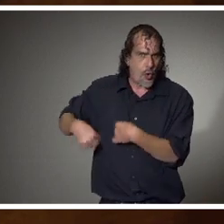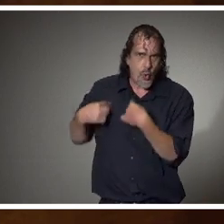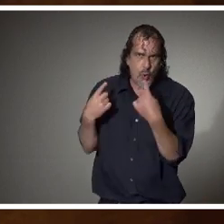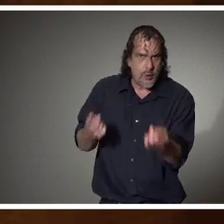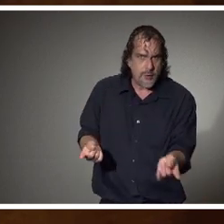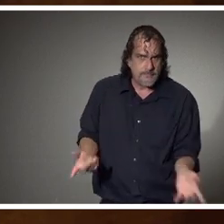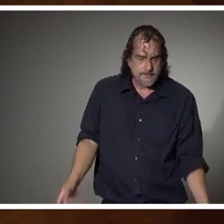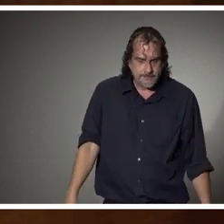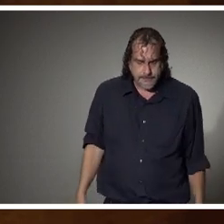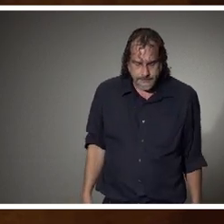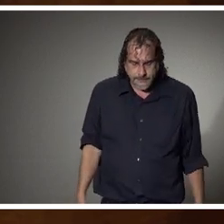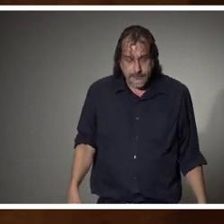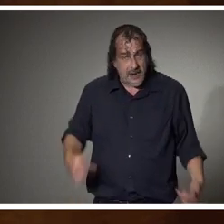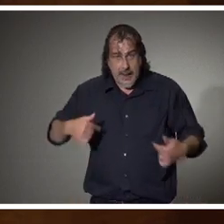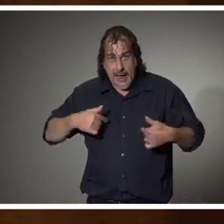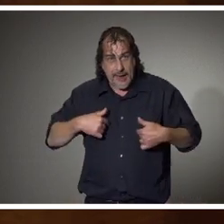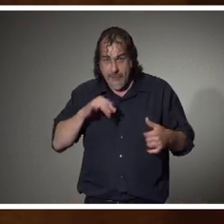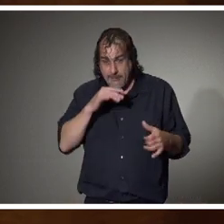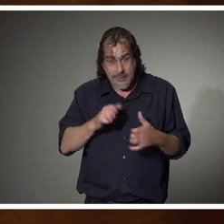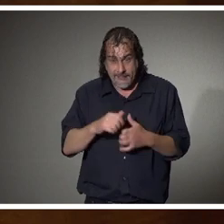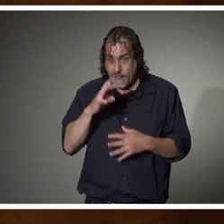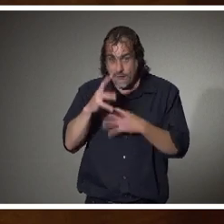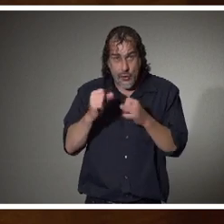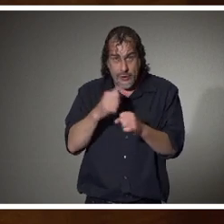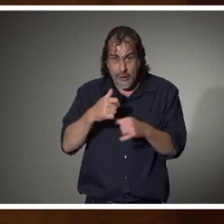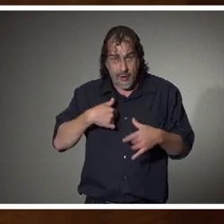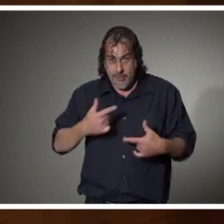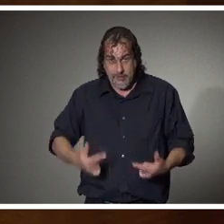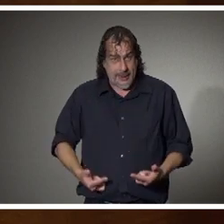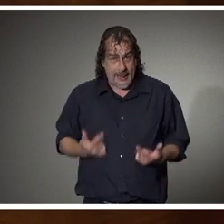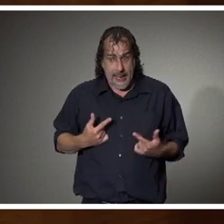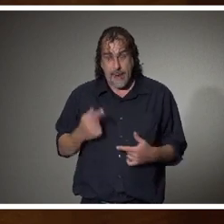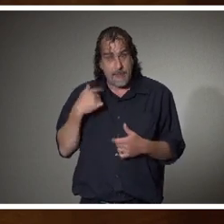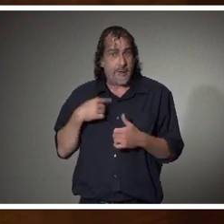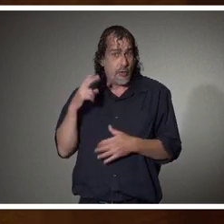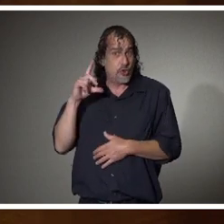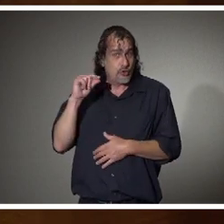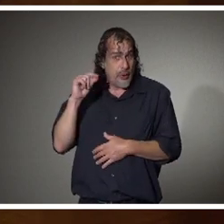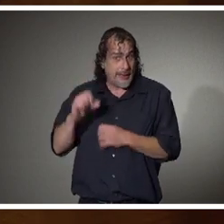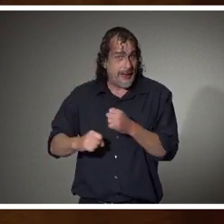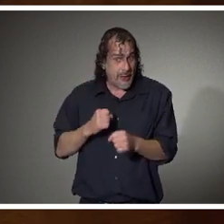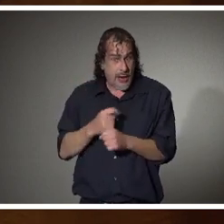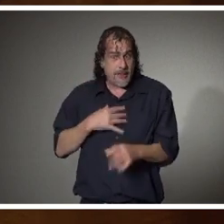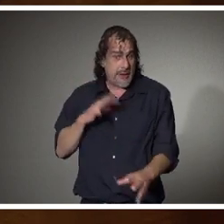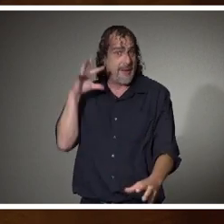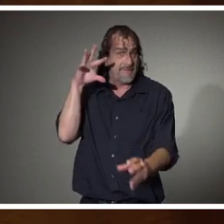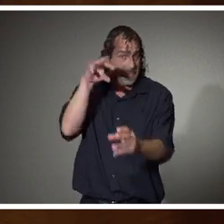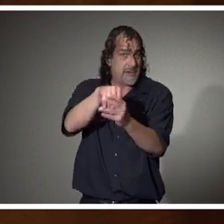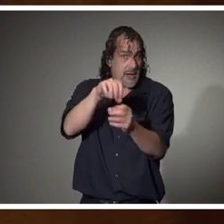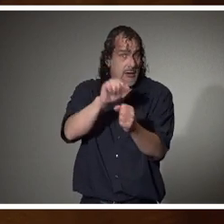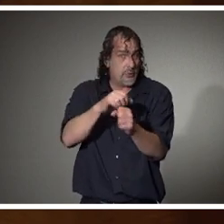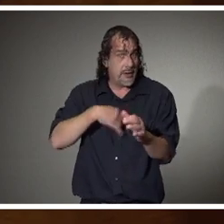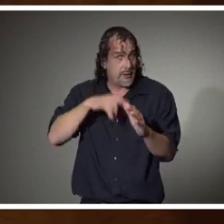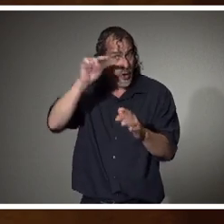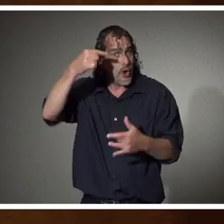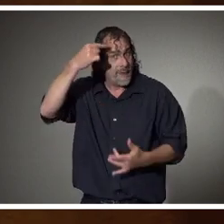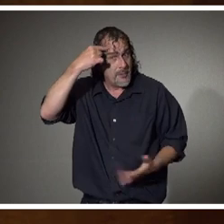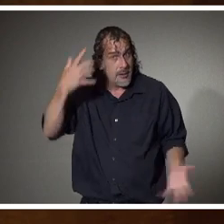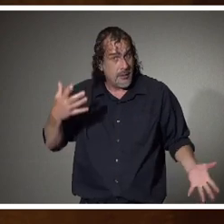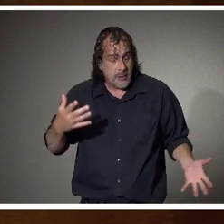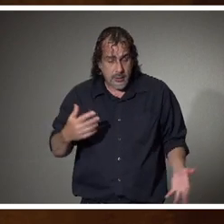two decades, I haven't been around four decades, but for the last two decades, I have been involved in state government. And on three different